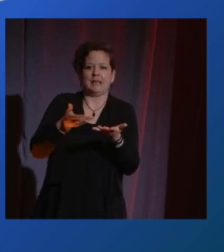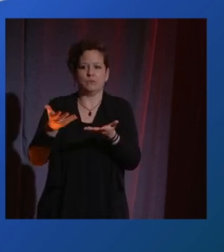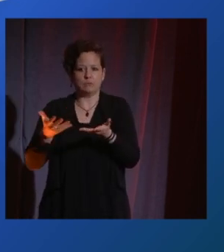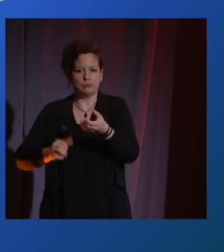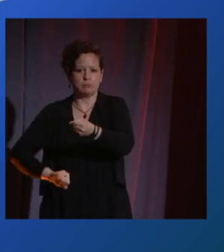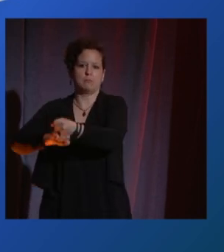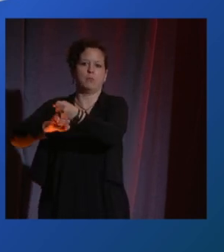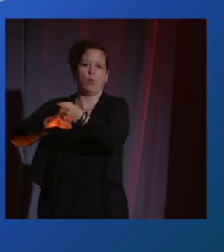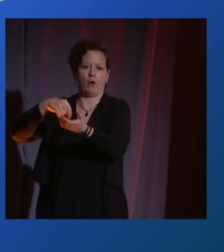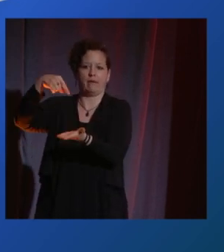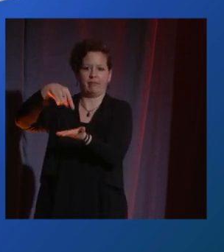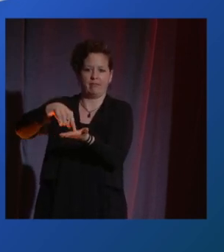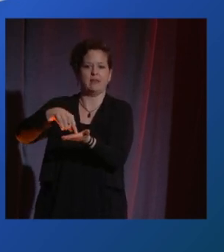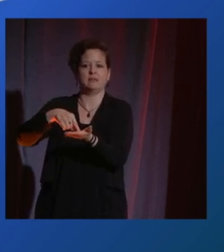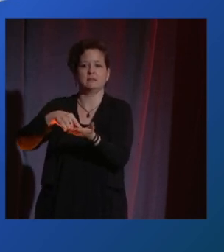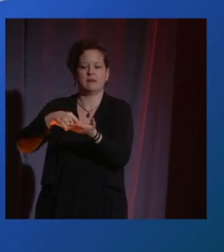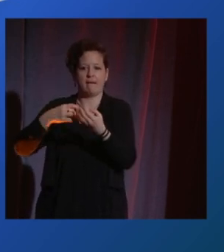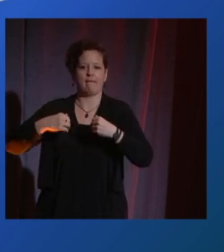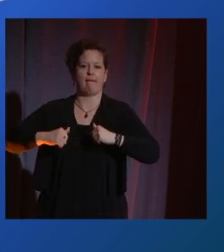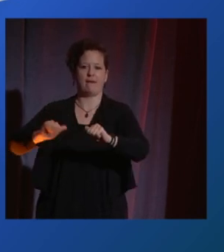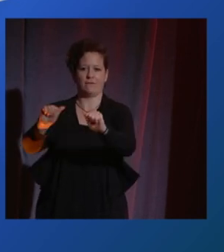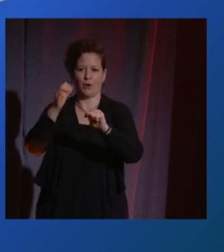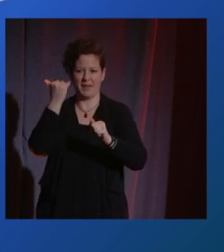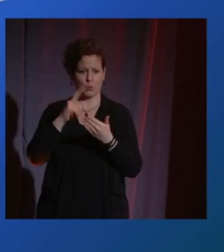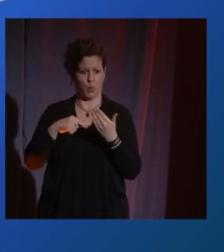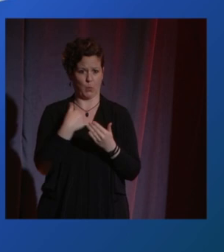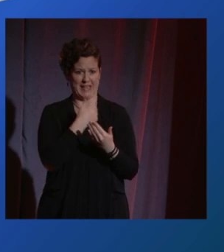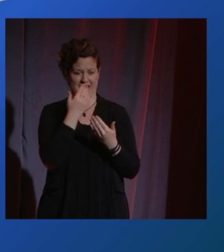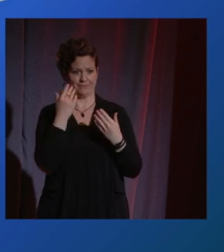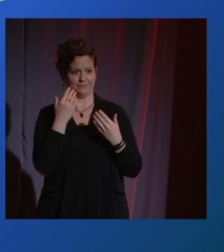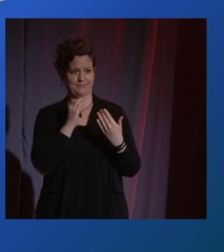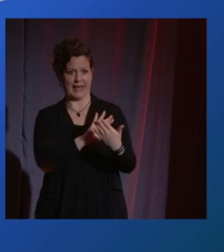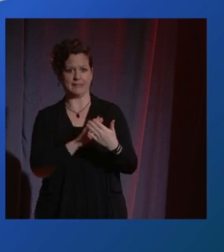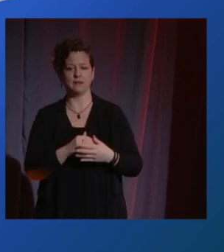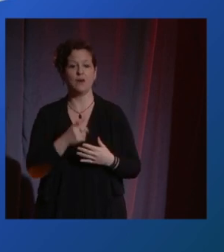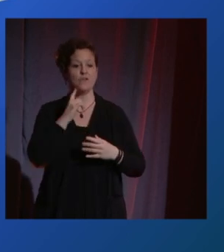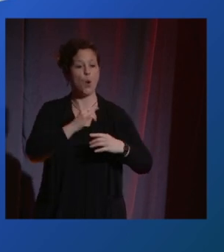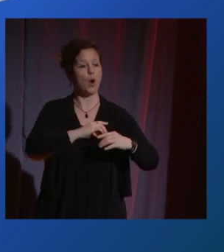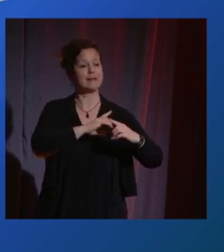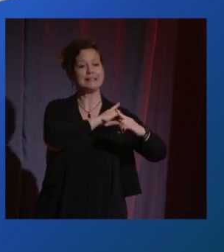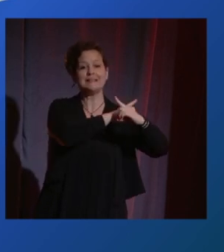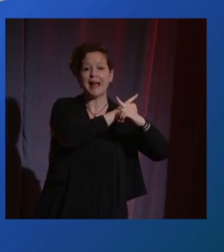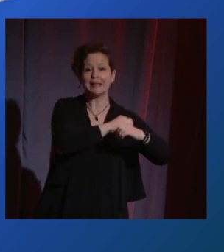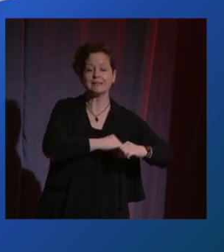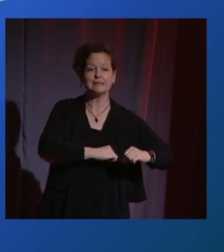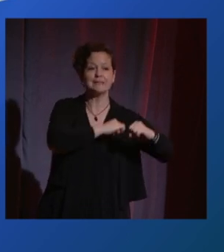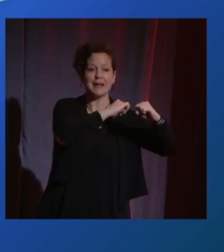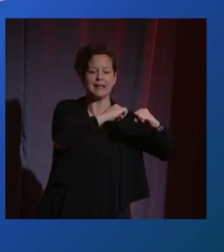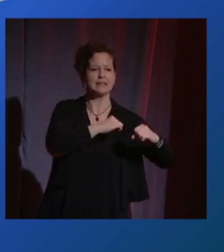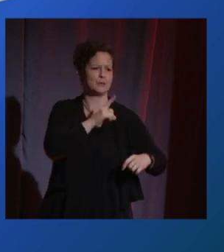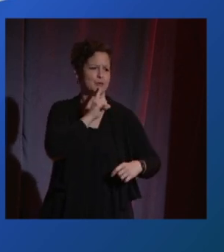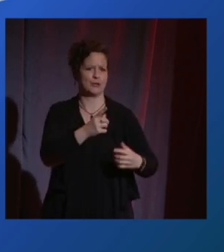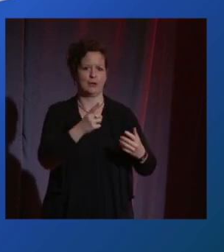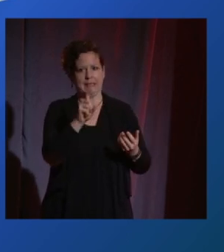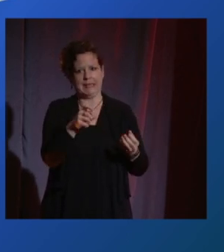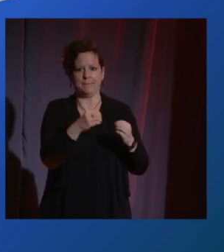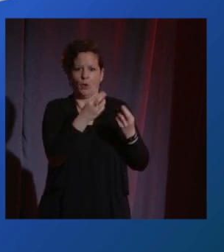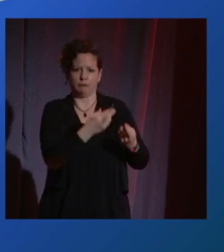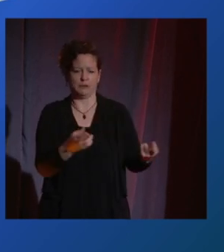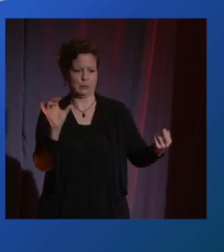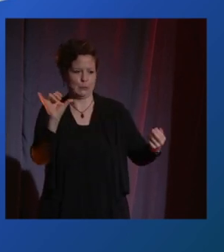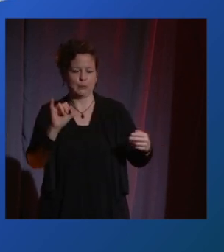so serious um you know on the defense side I'm sure you would love to have more resources as I said